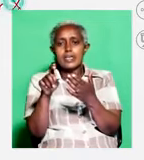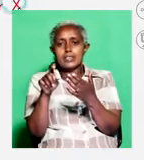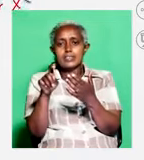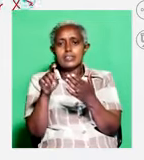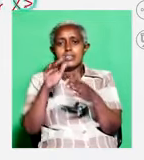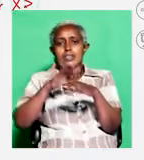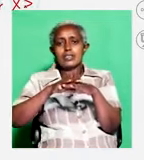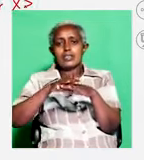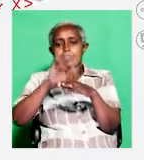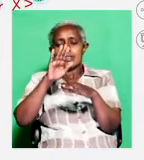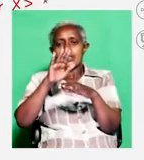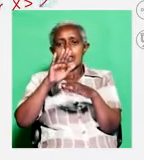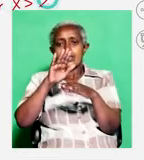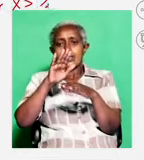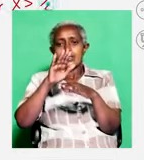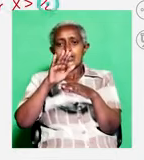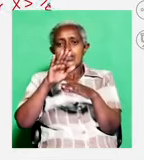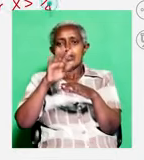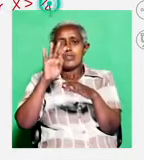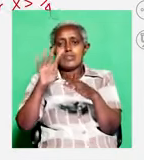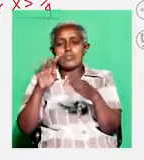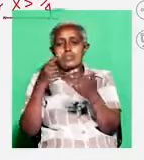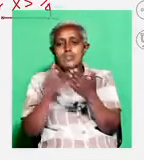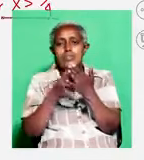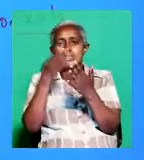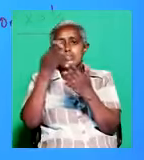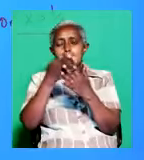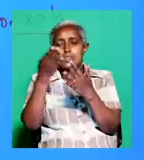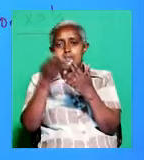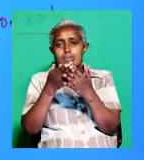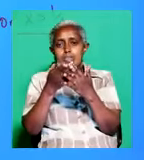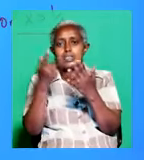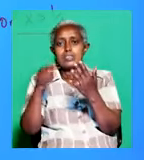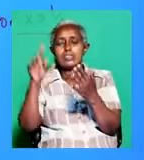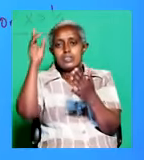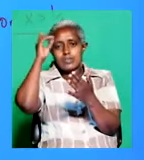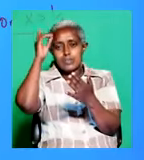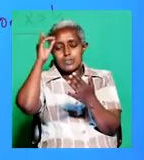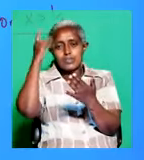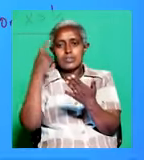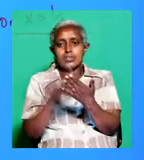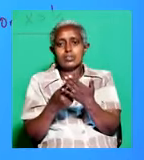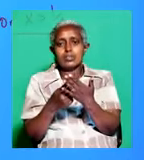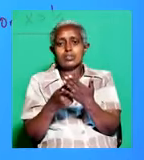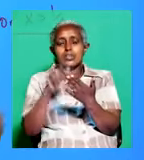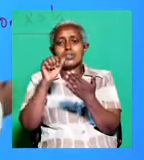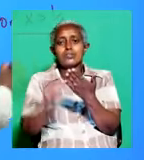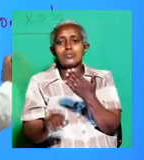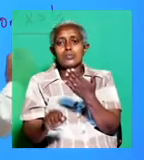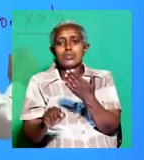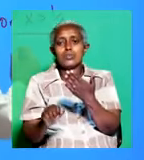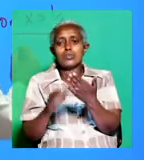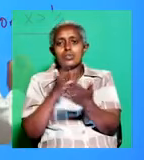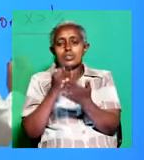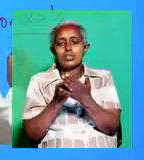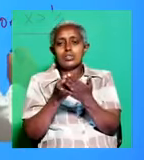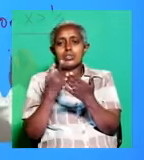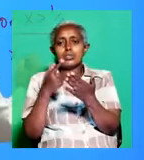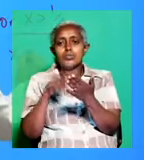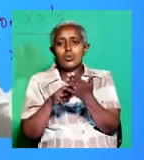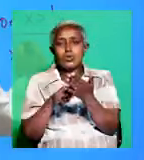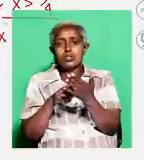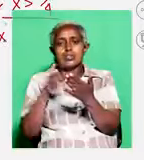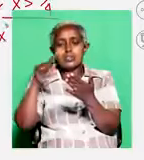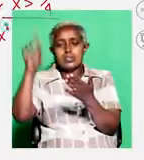x greater than, for this interval, the derivative is this one. So, is there a point where